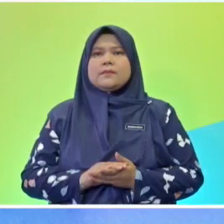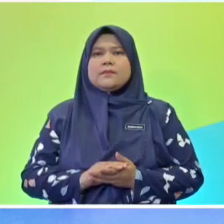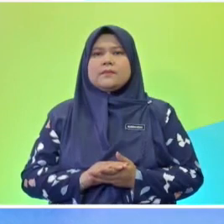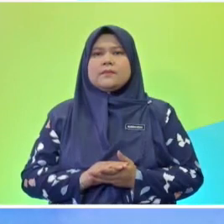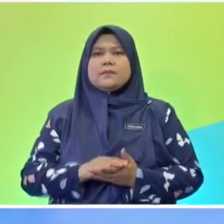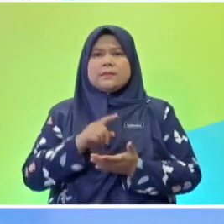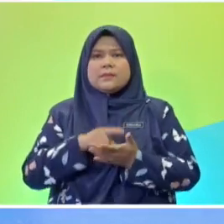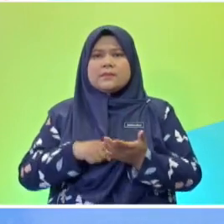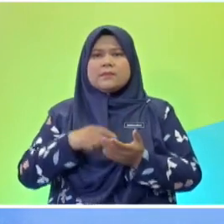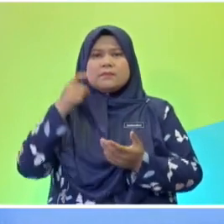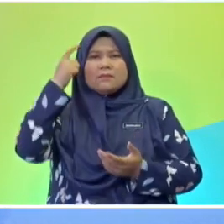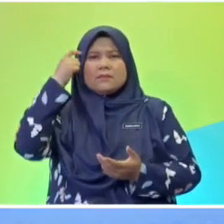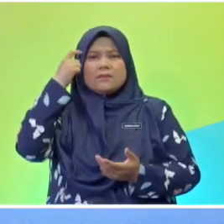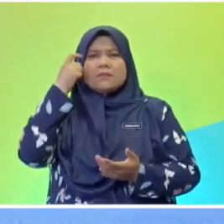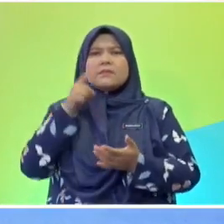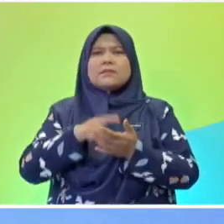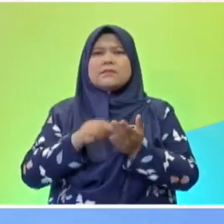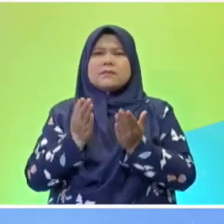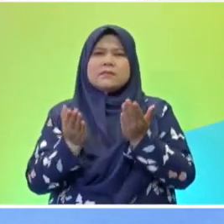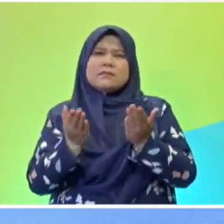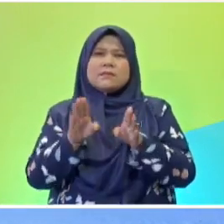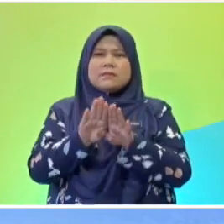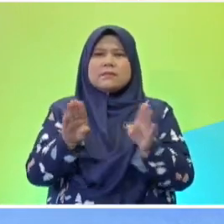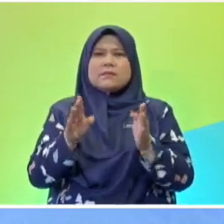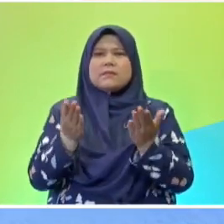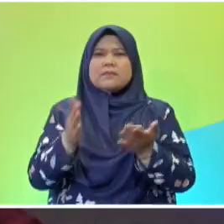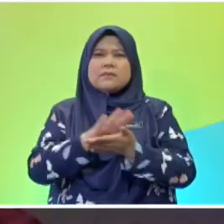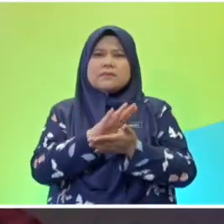I'm so confused. What's the difference between these two papers?